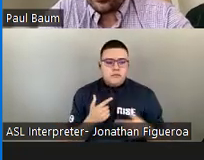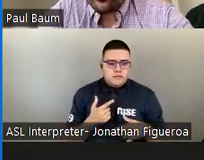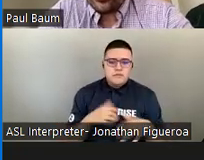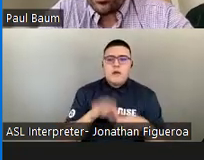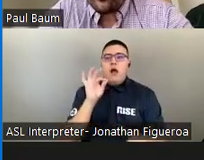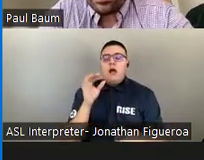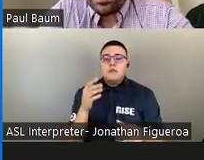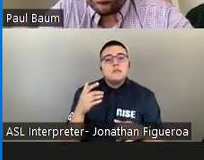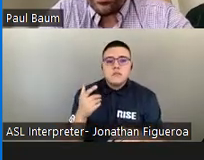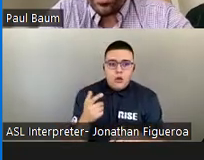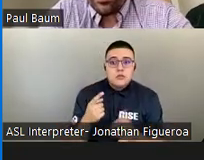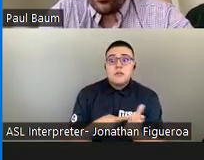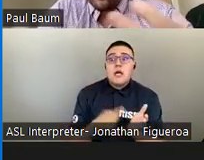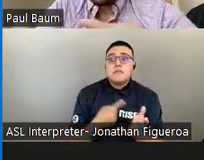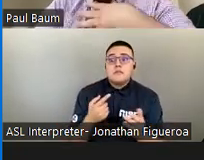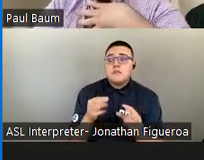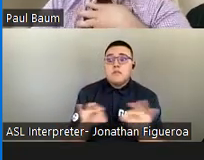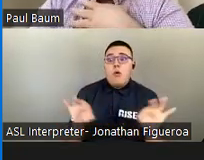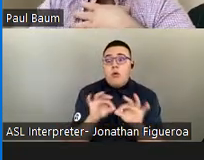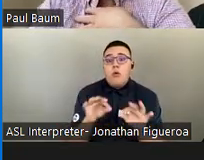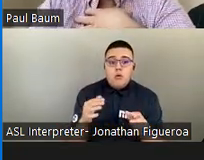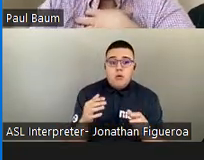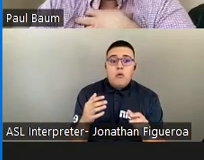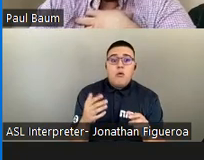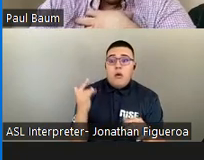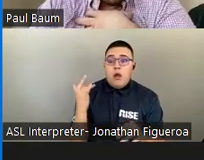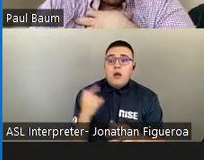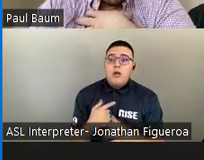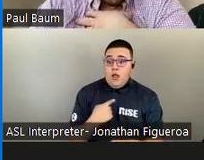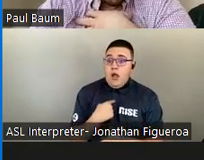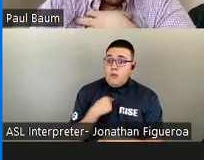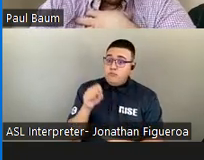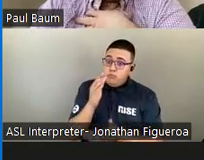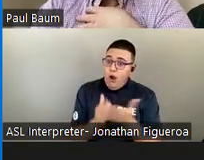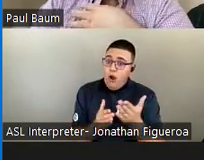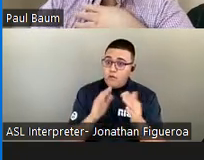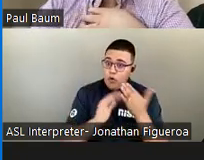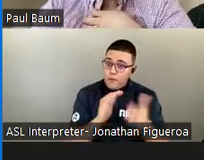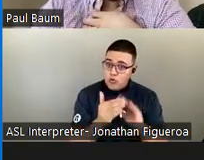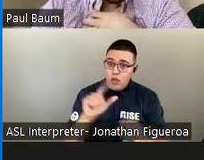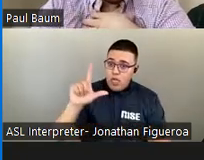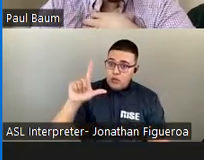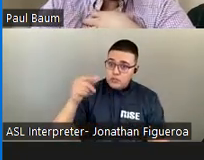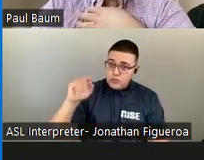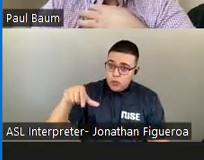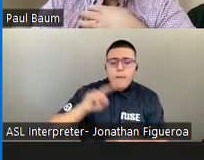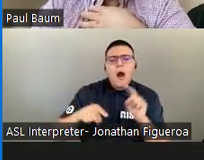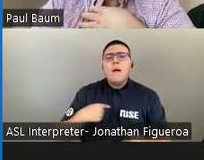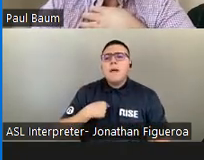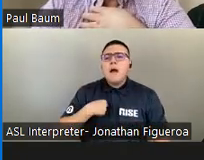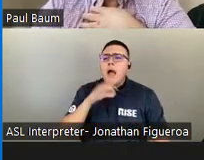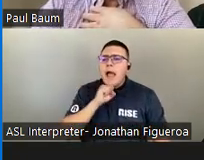reason I bring that up is this, okay? I may be part of community, but I'm also middle-aged.